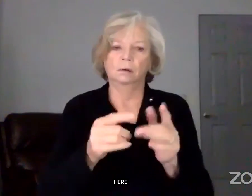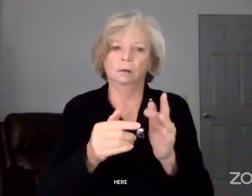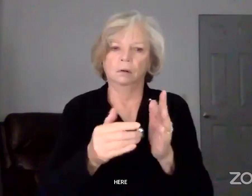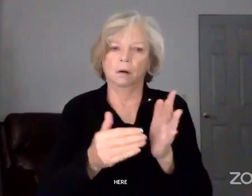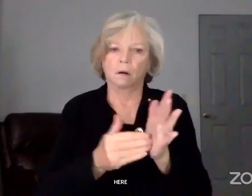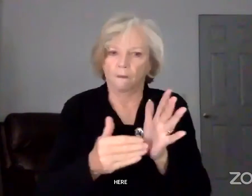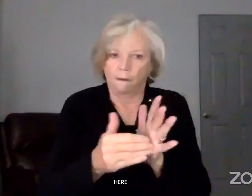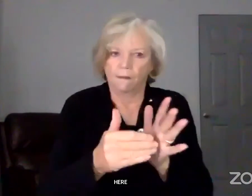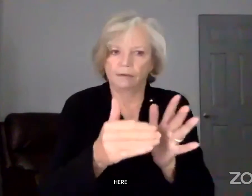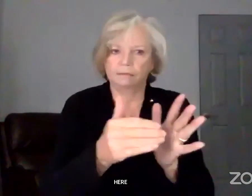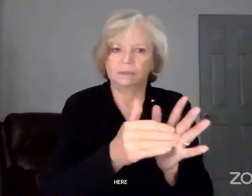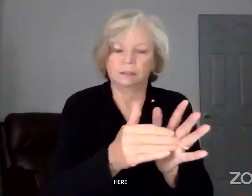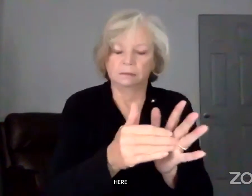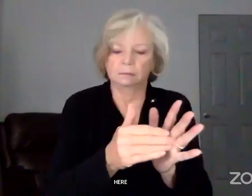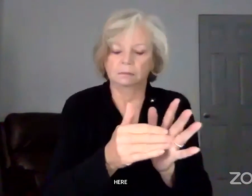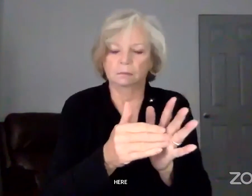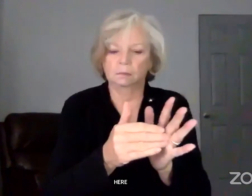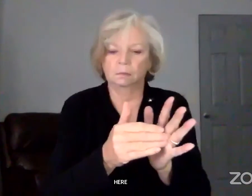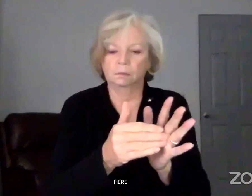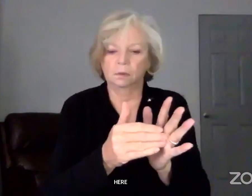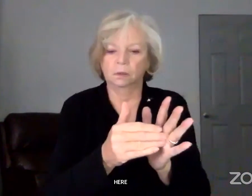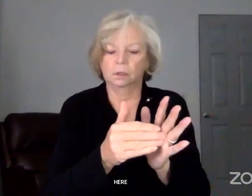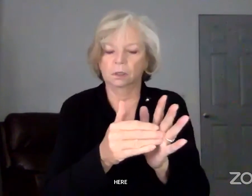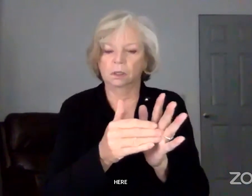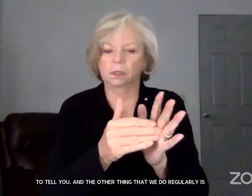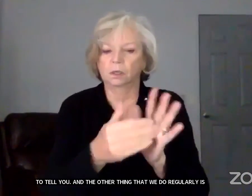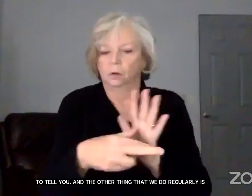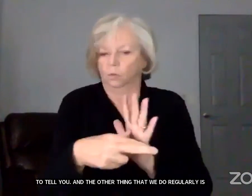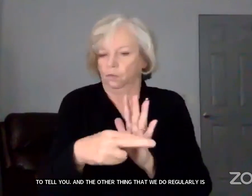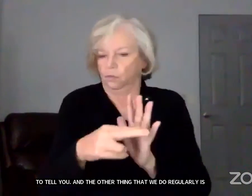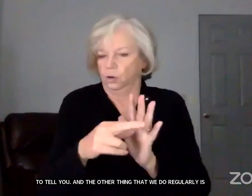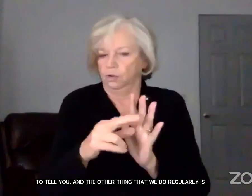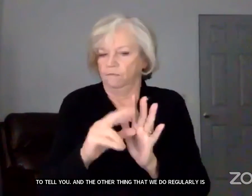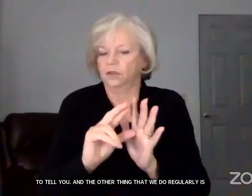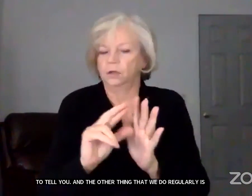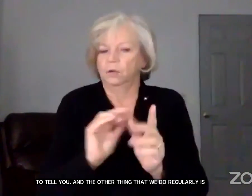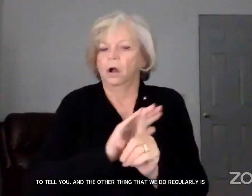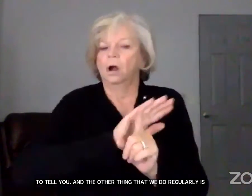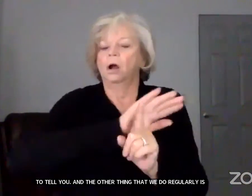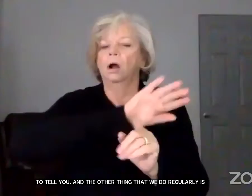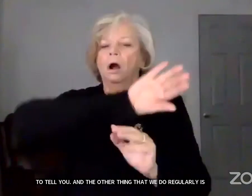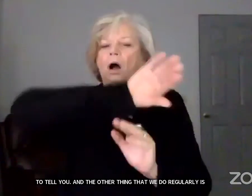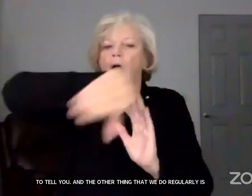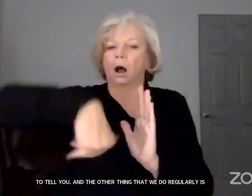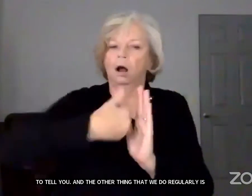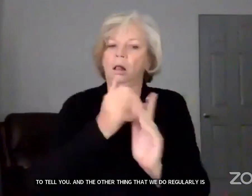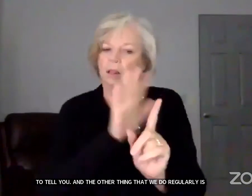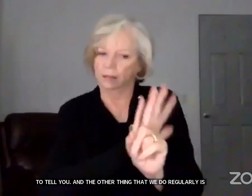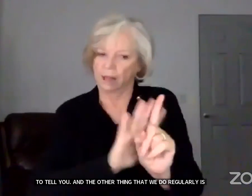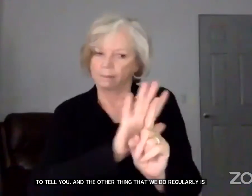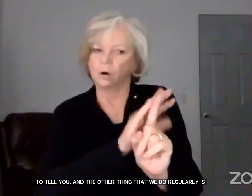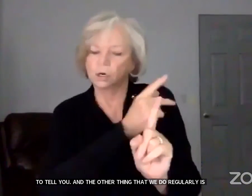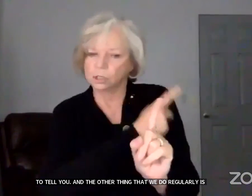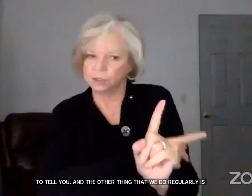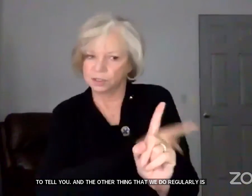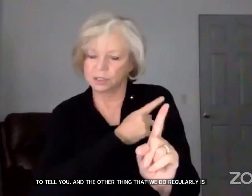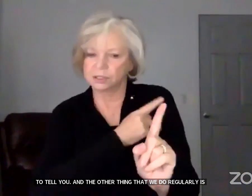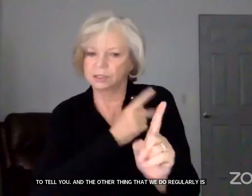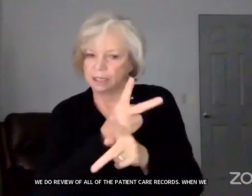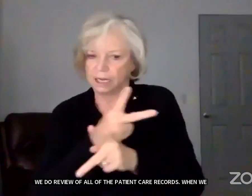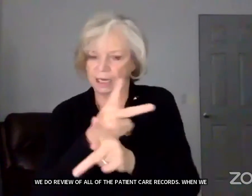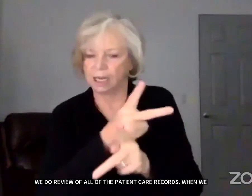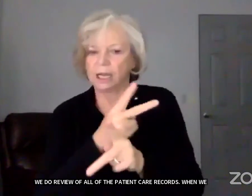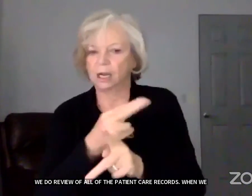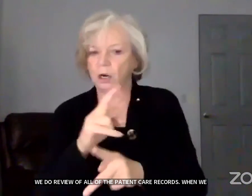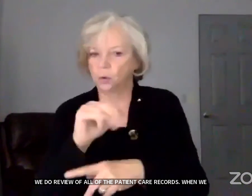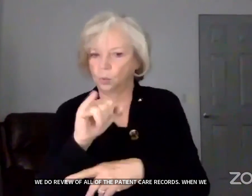is we do review of all of the patient care records when we do a new thing like this, and we